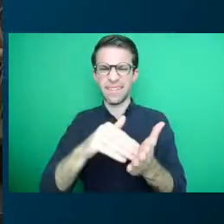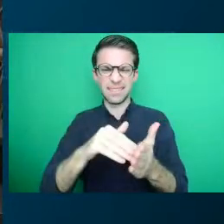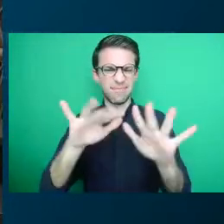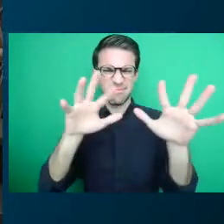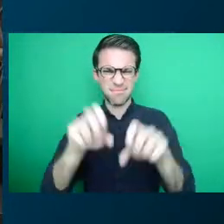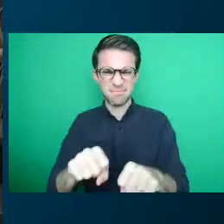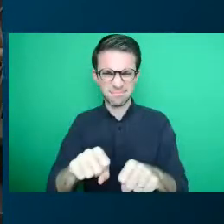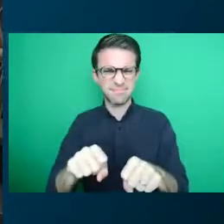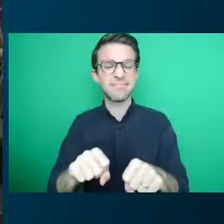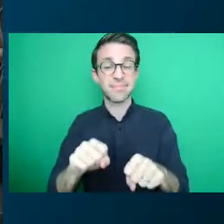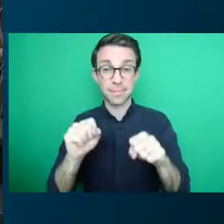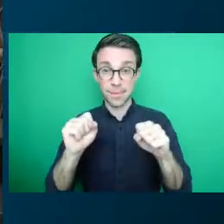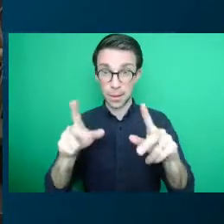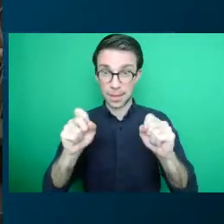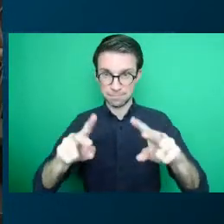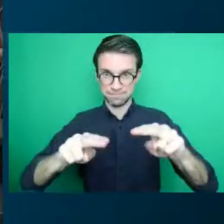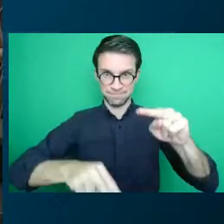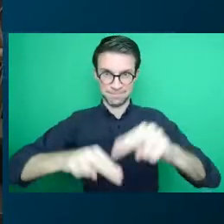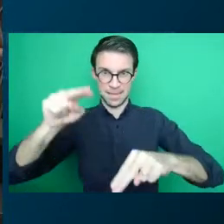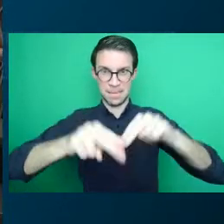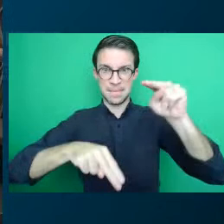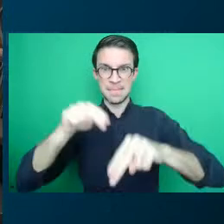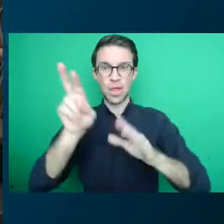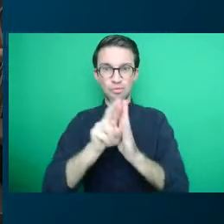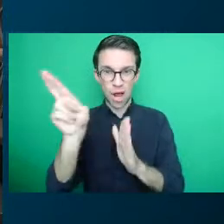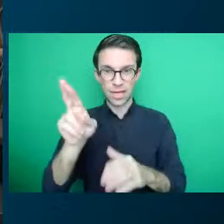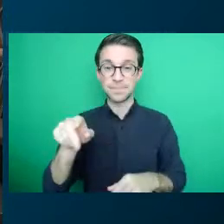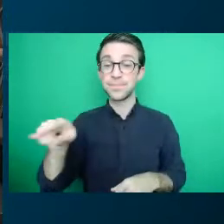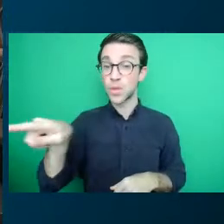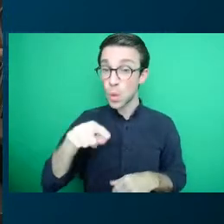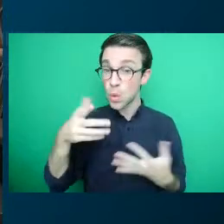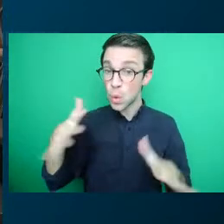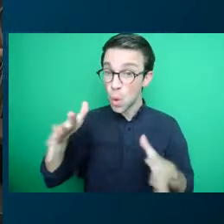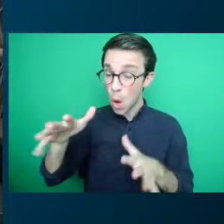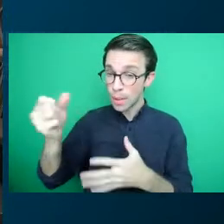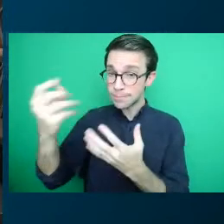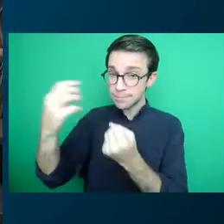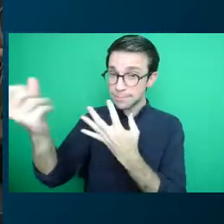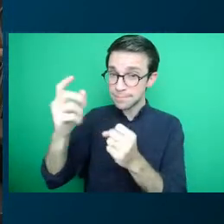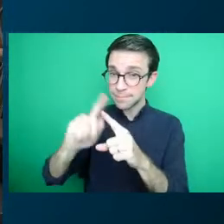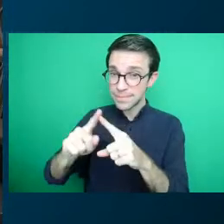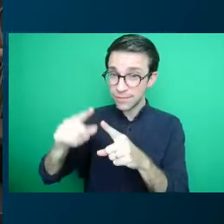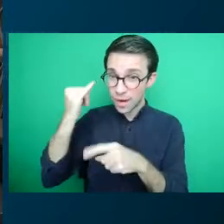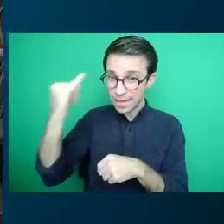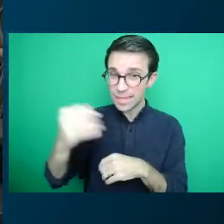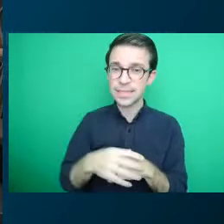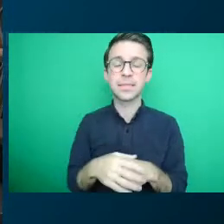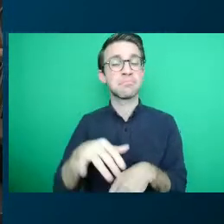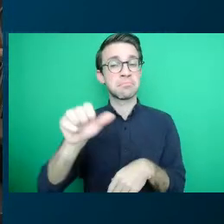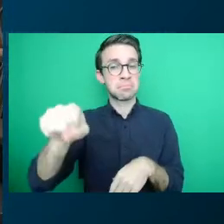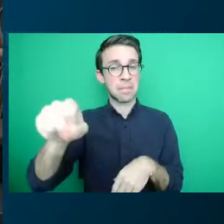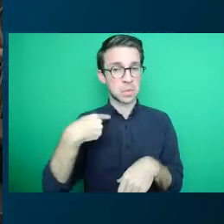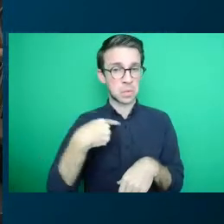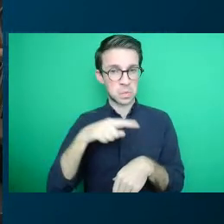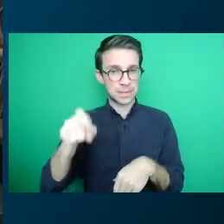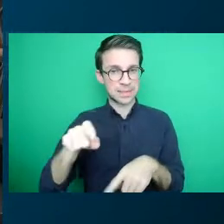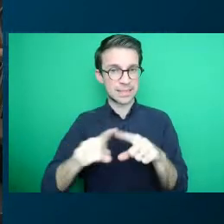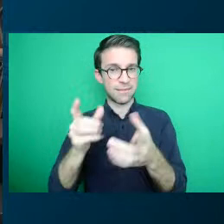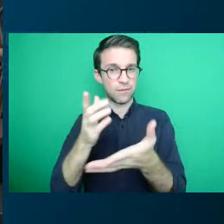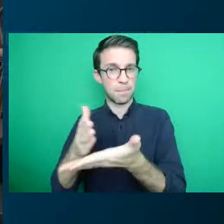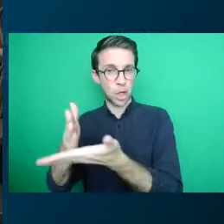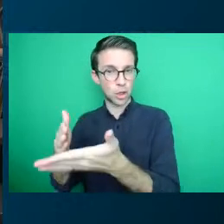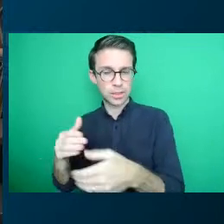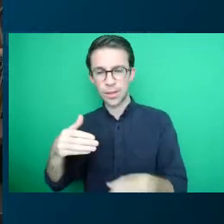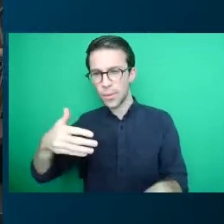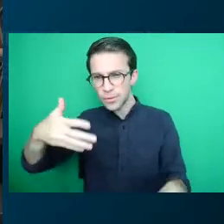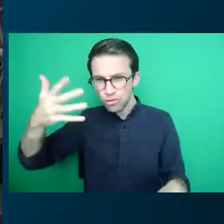start over. So from the ideas that you put in chat, we're going to need some different parts. And scrolling through